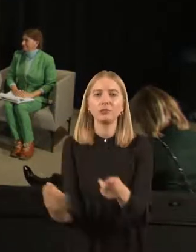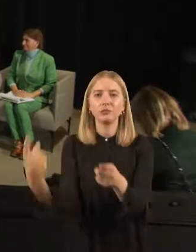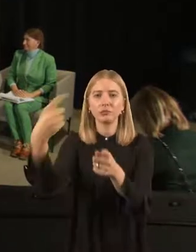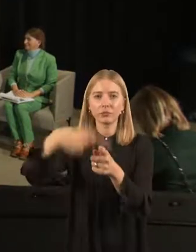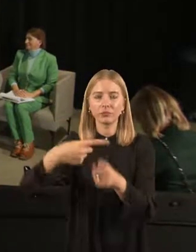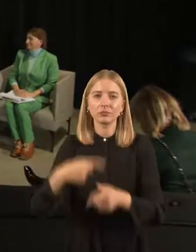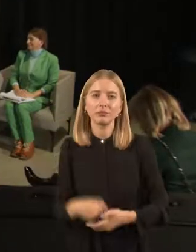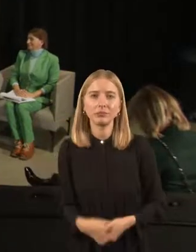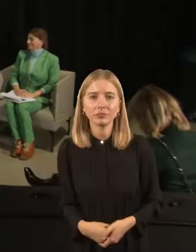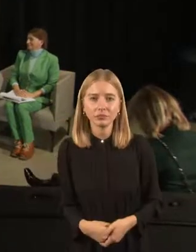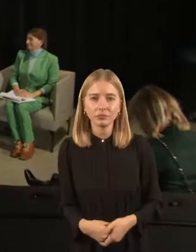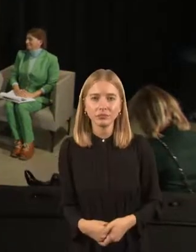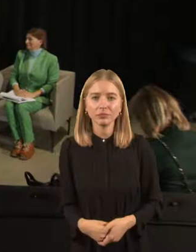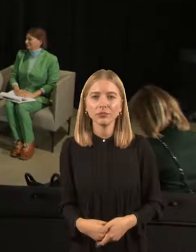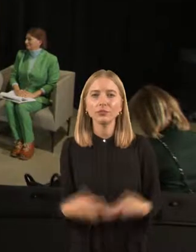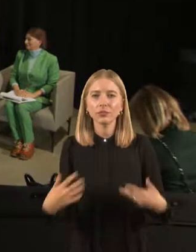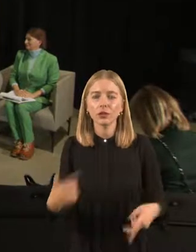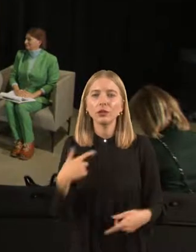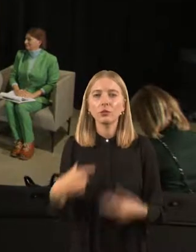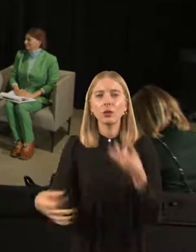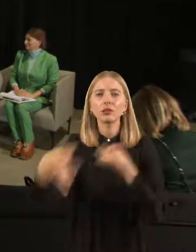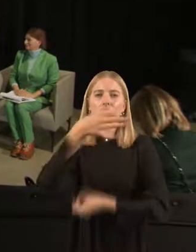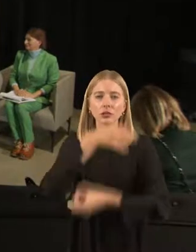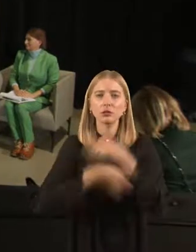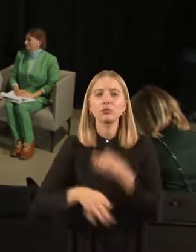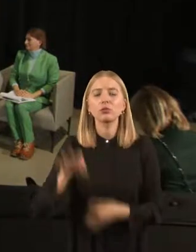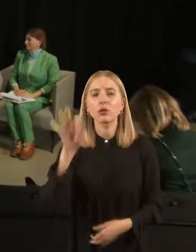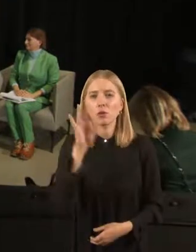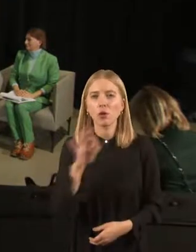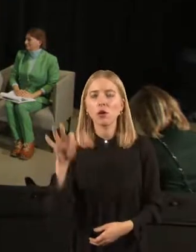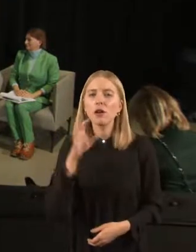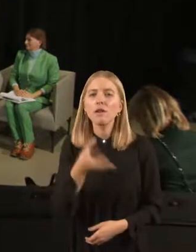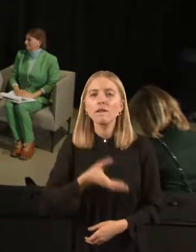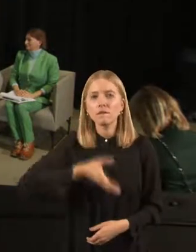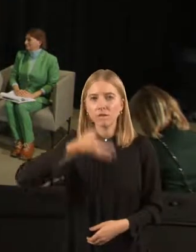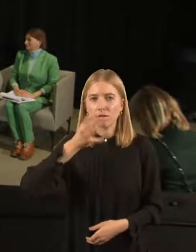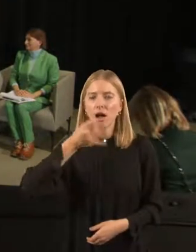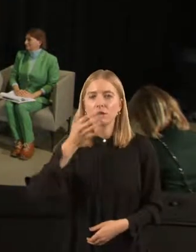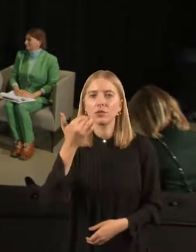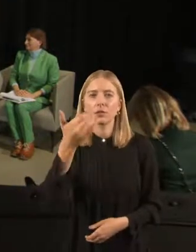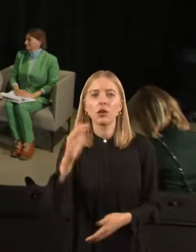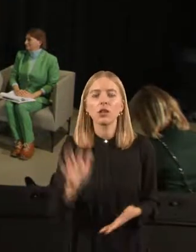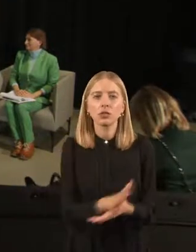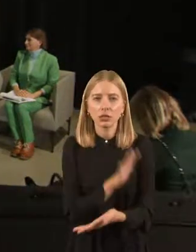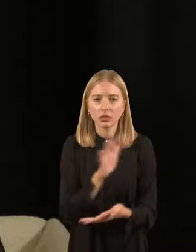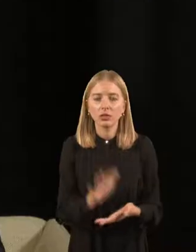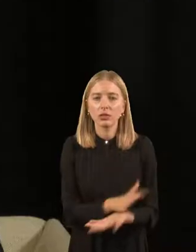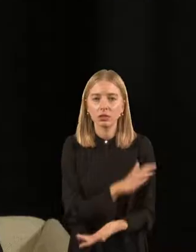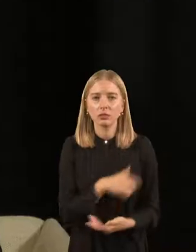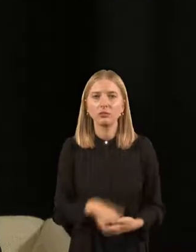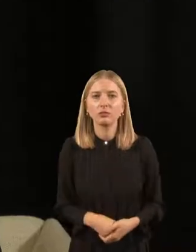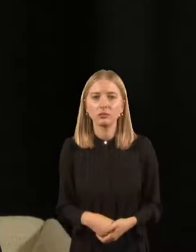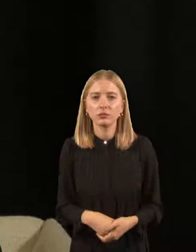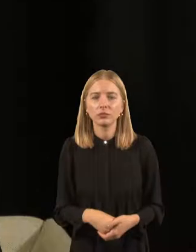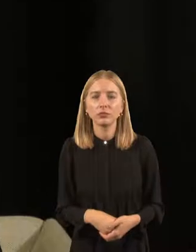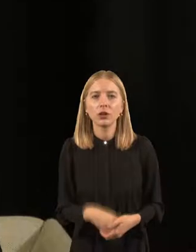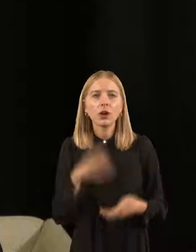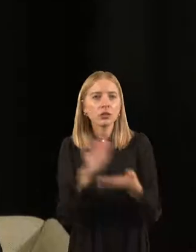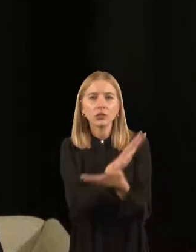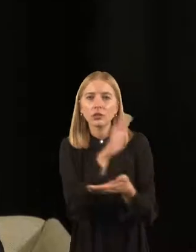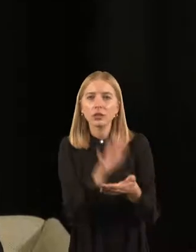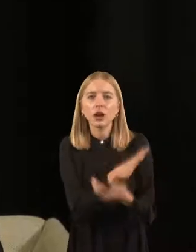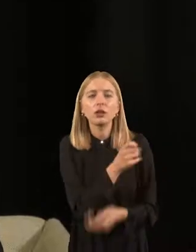Now, Mr. Krinickas. Yes, we have been talking a lot about water